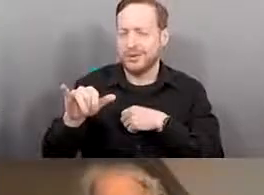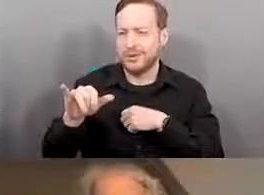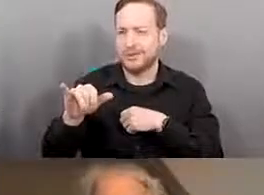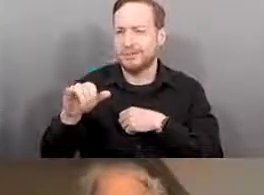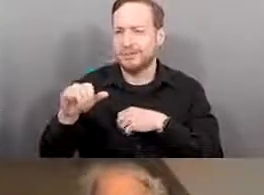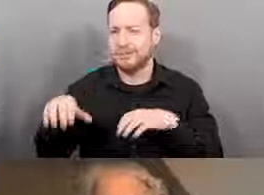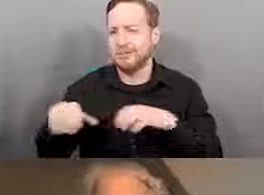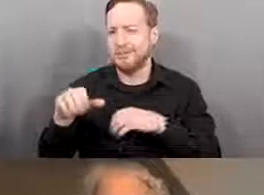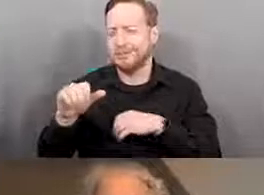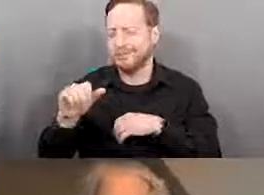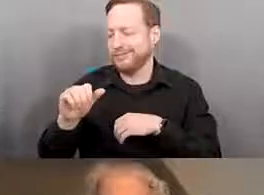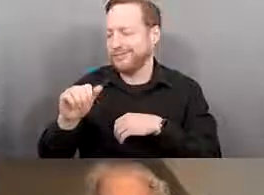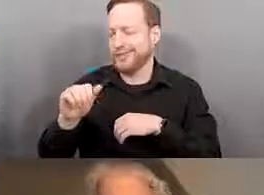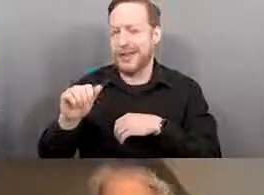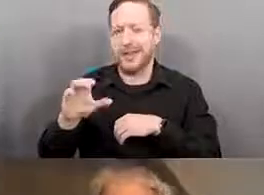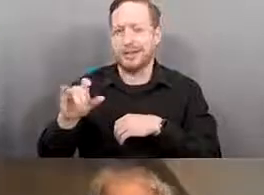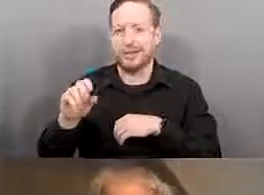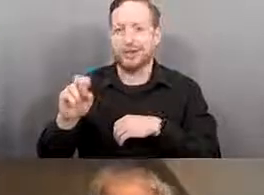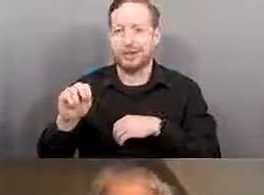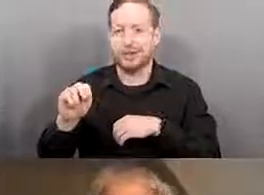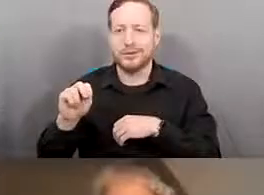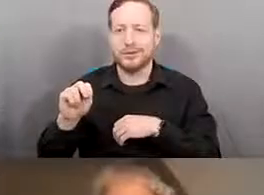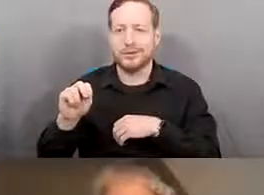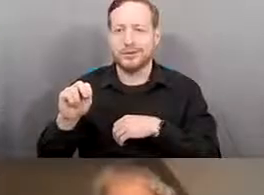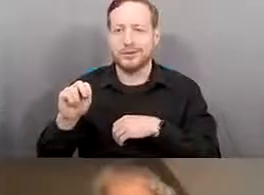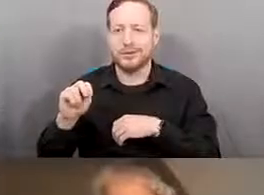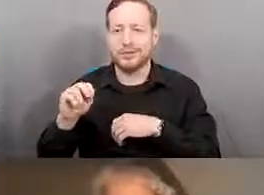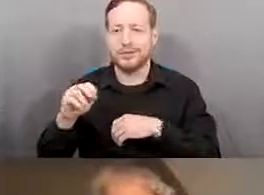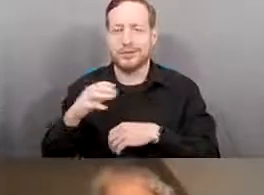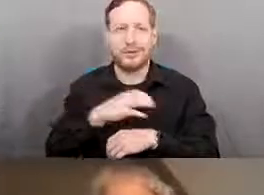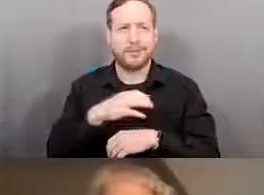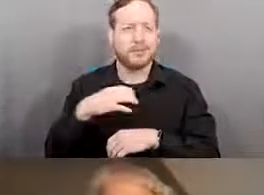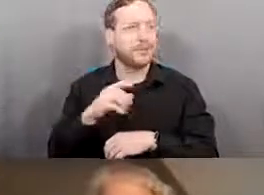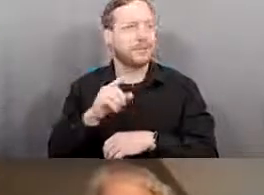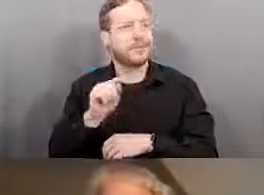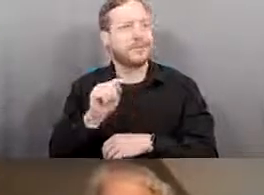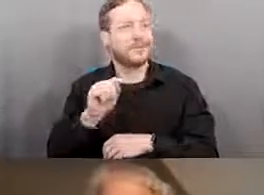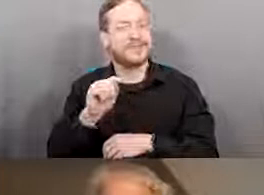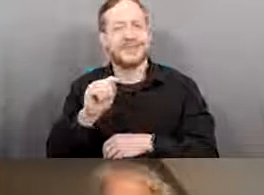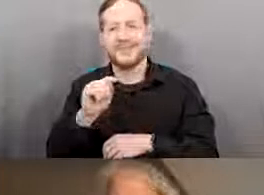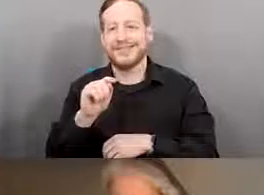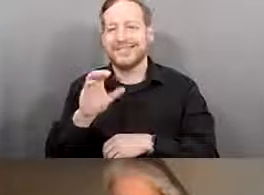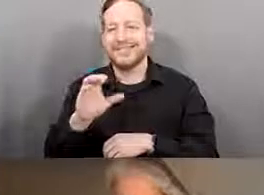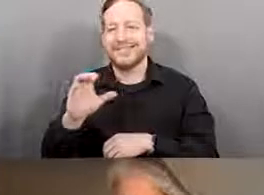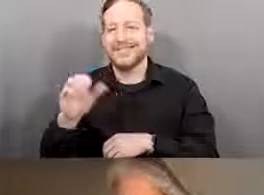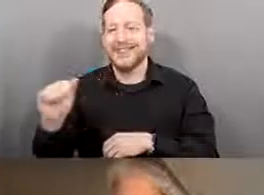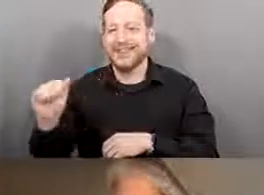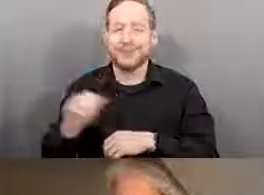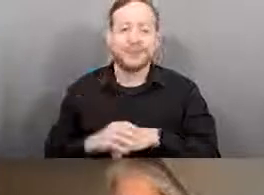advocacy, the Tri-County Action Committee. That's not